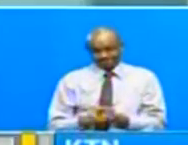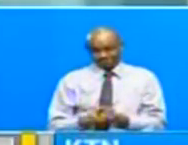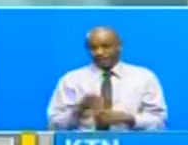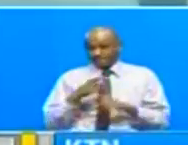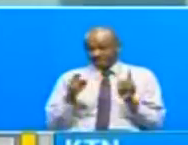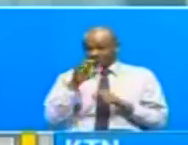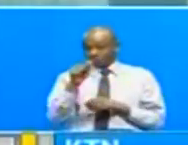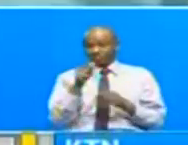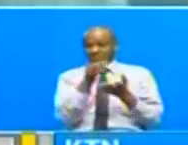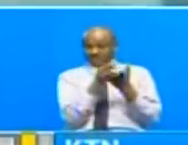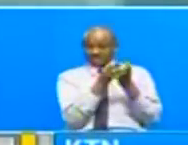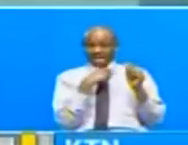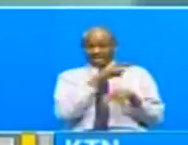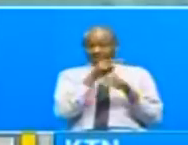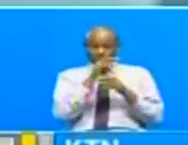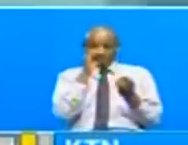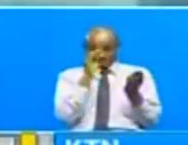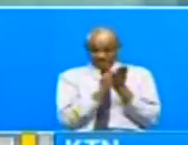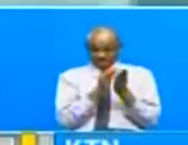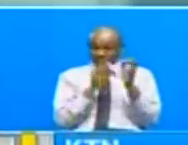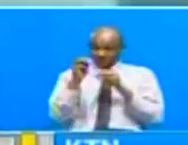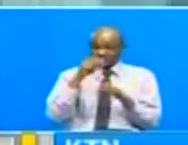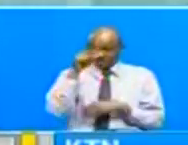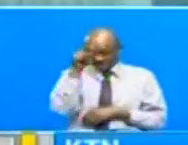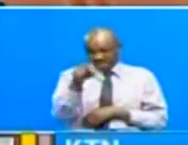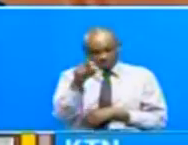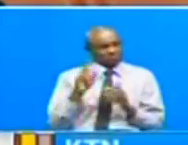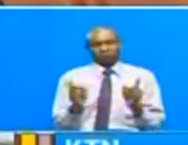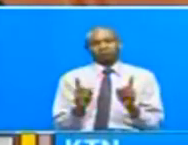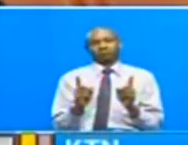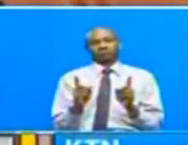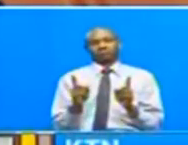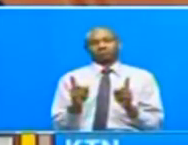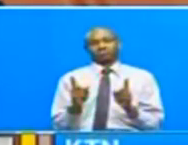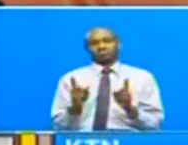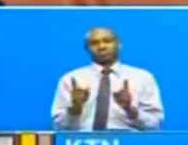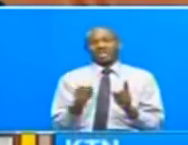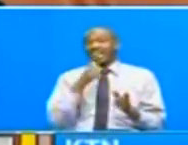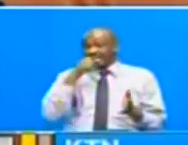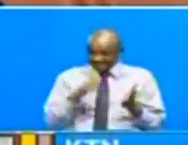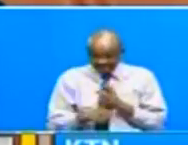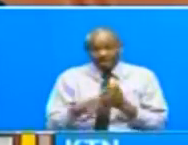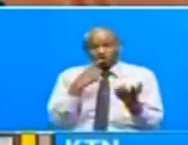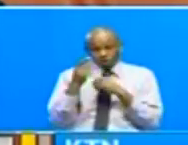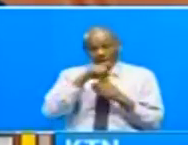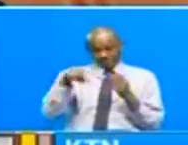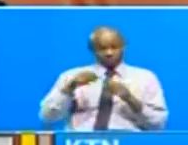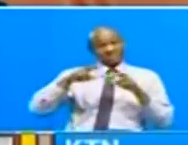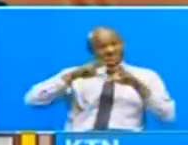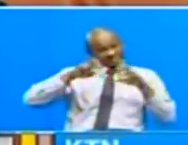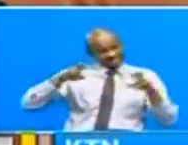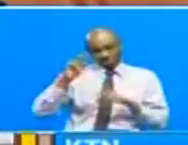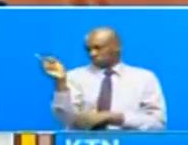But according to Treasury and National Bank management, that was not the case. The letter did not talk of anything